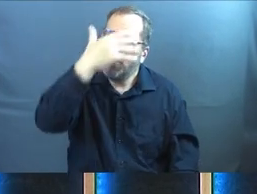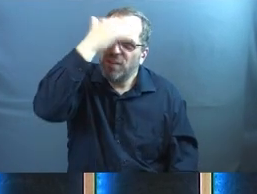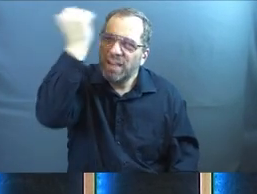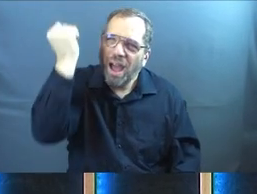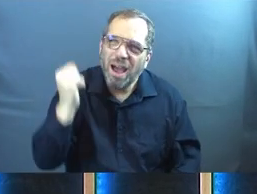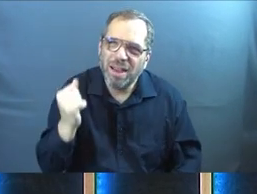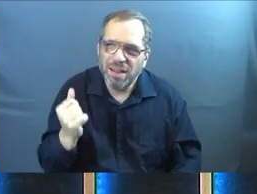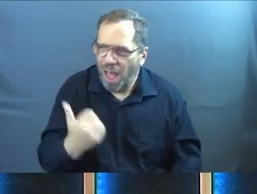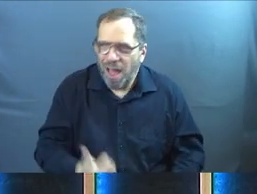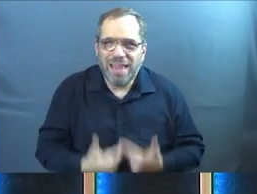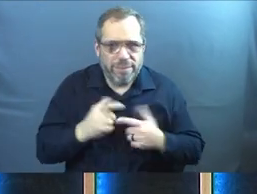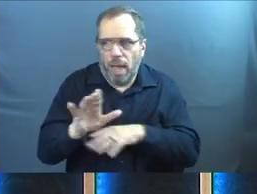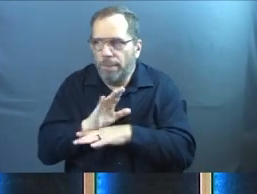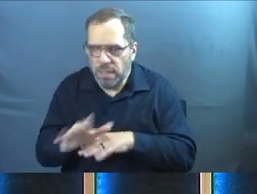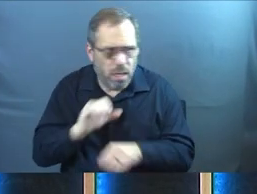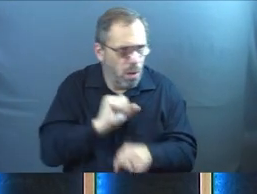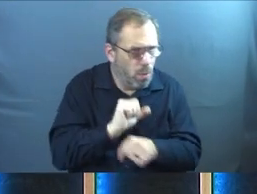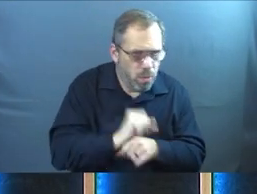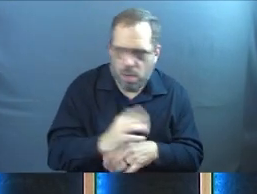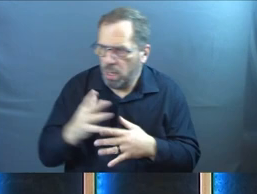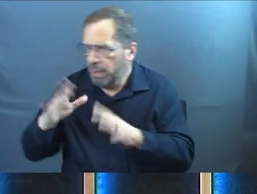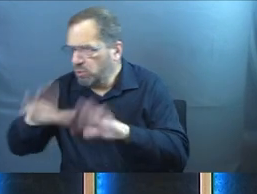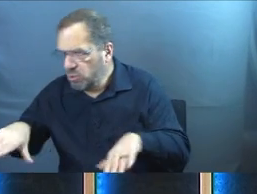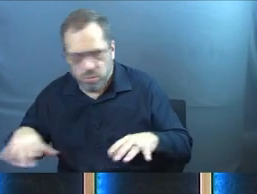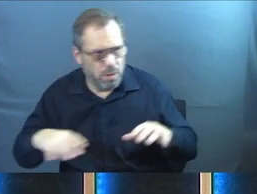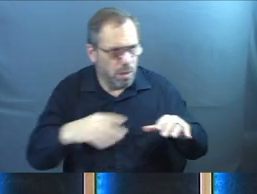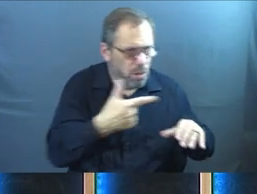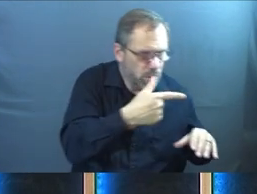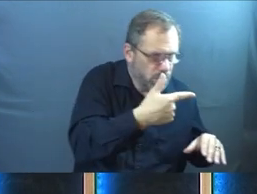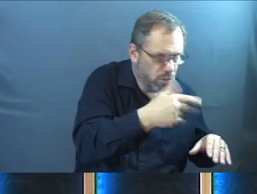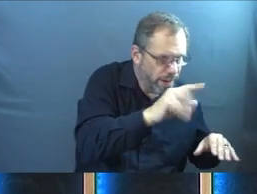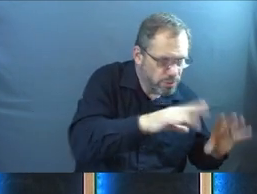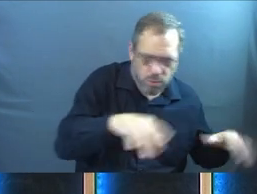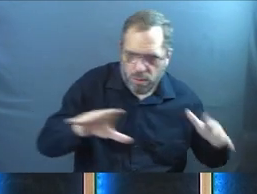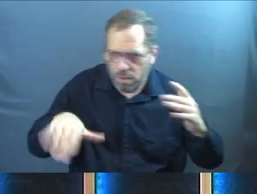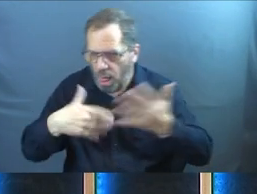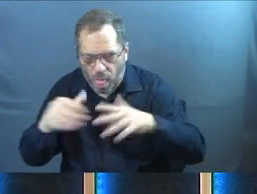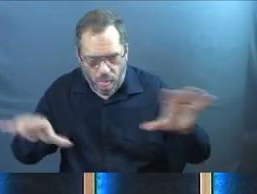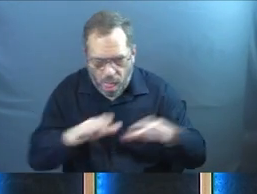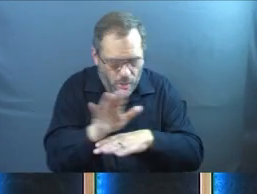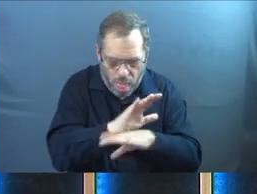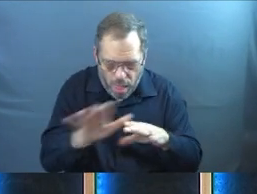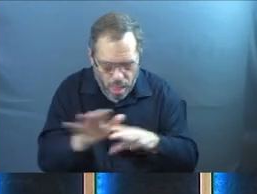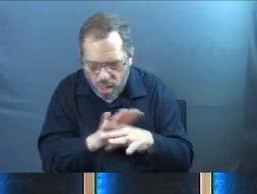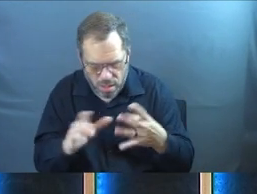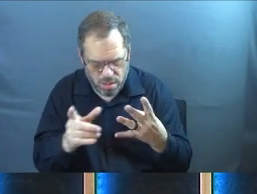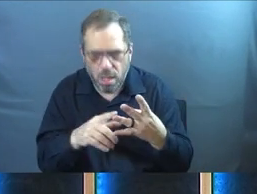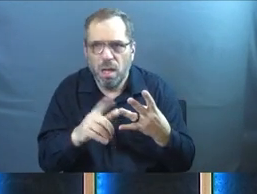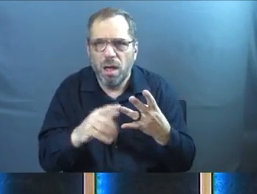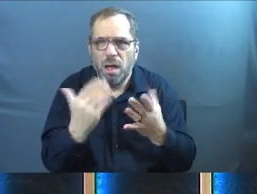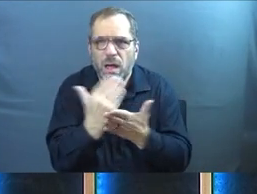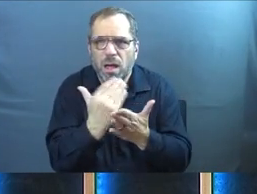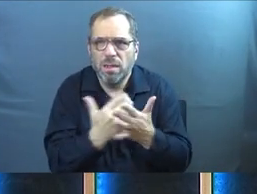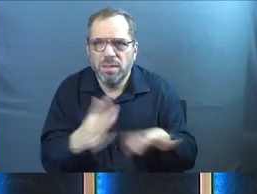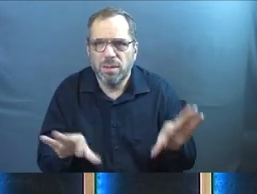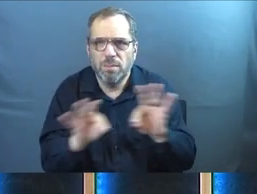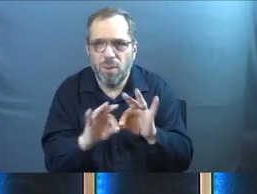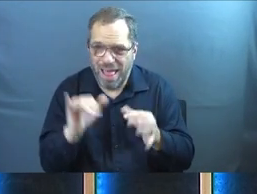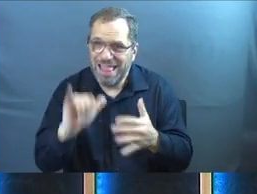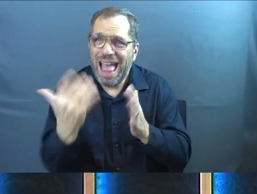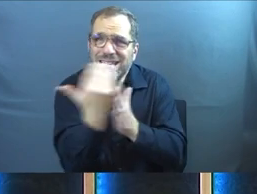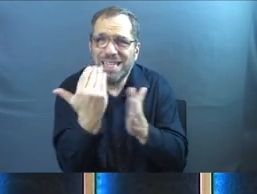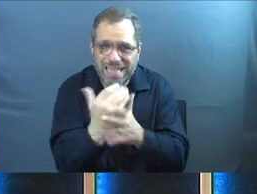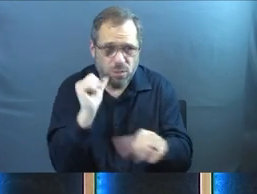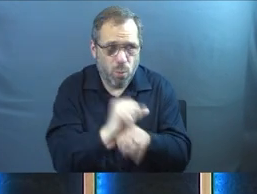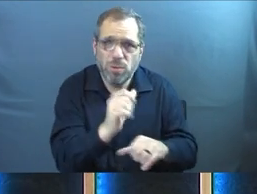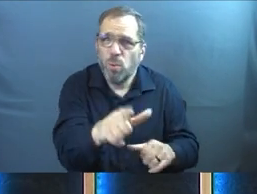forgot. Life got busy and things took over and you stopped doing those things. Why does that list matter? Because that's the list